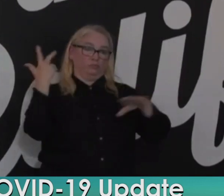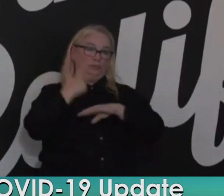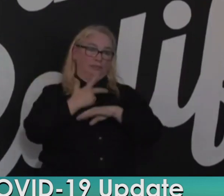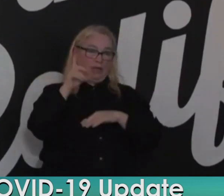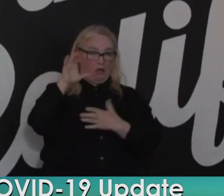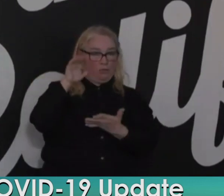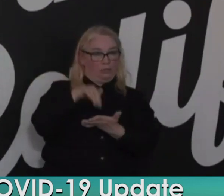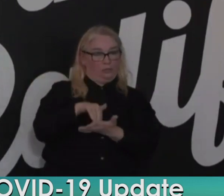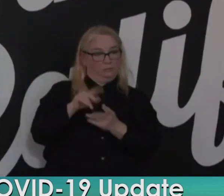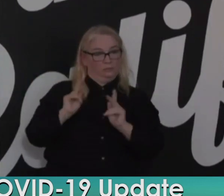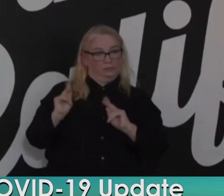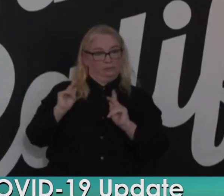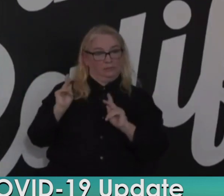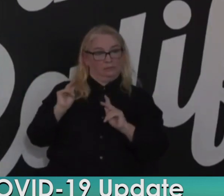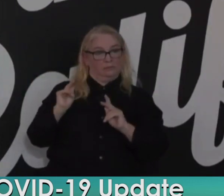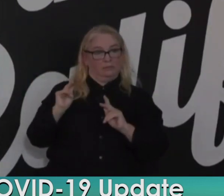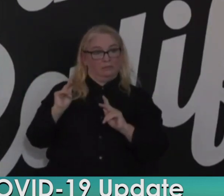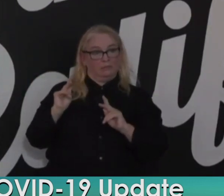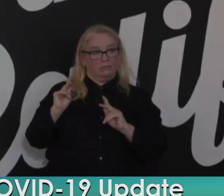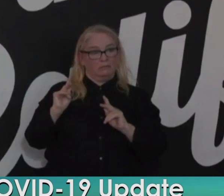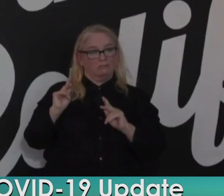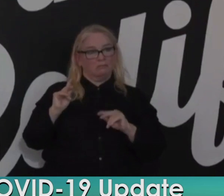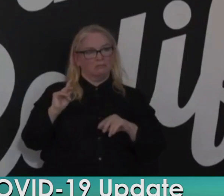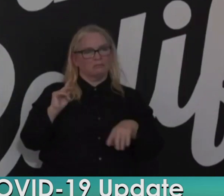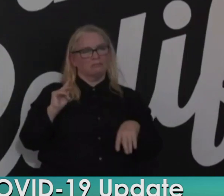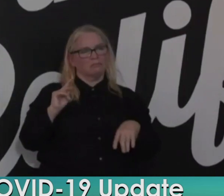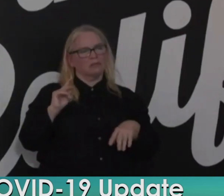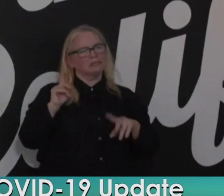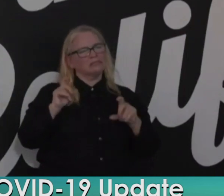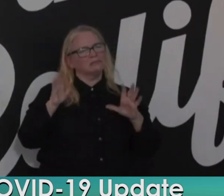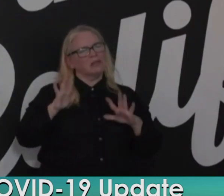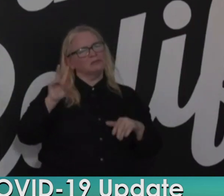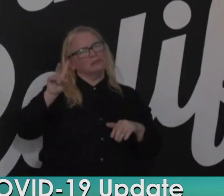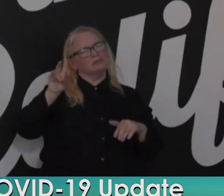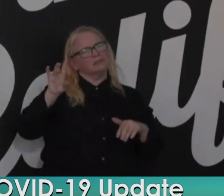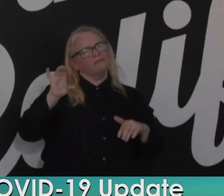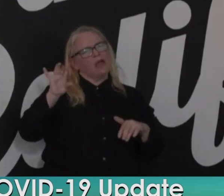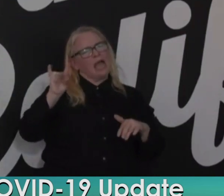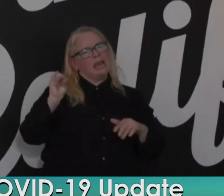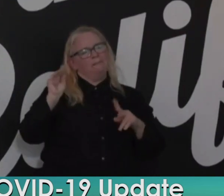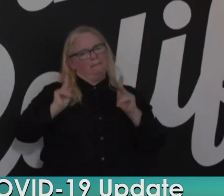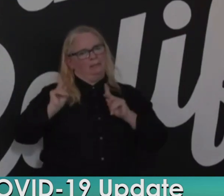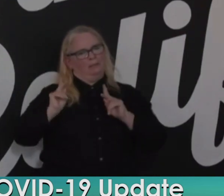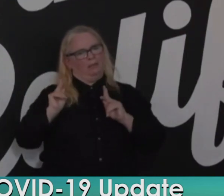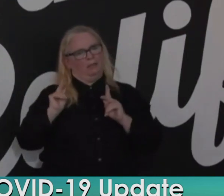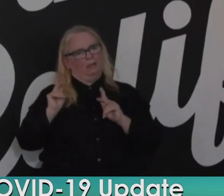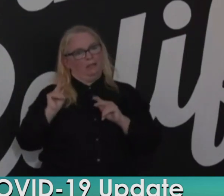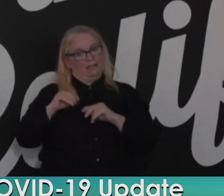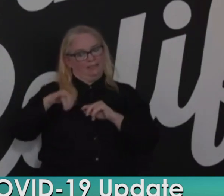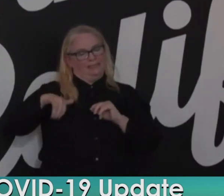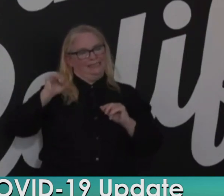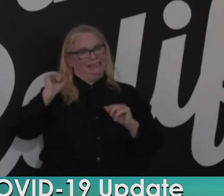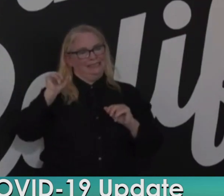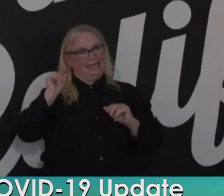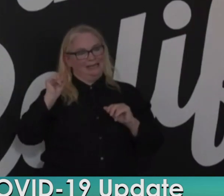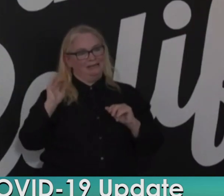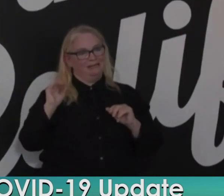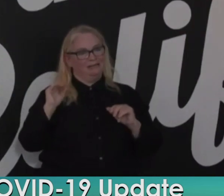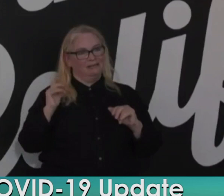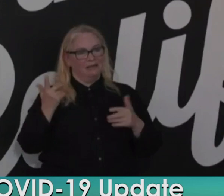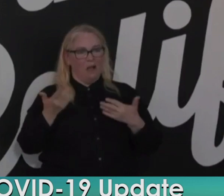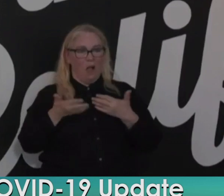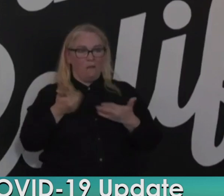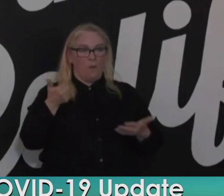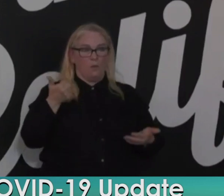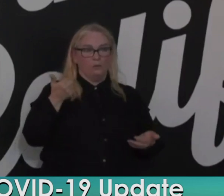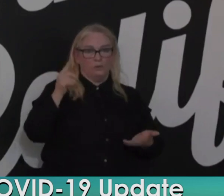now just shy of 780,000 people in this state. Roughly 100,000 just in the last